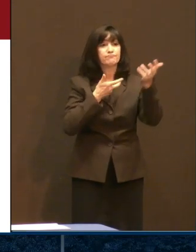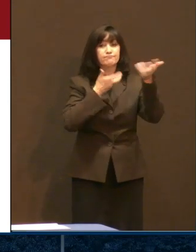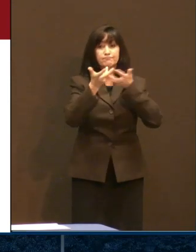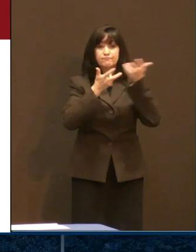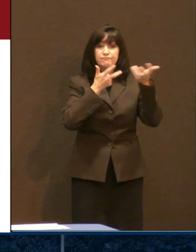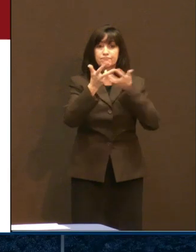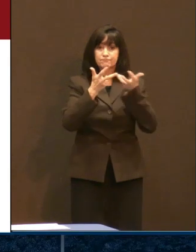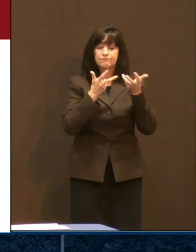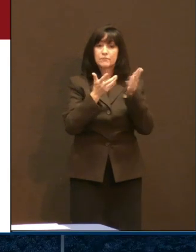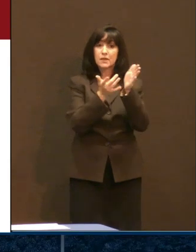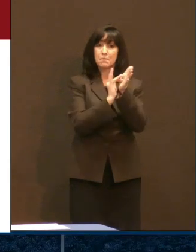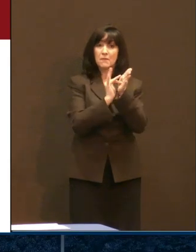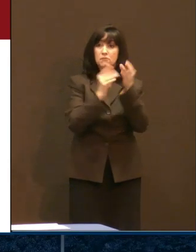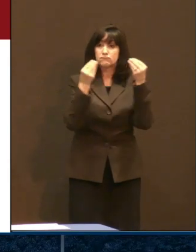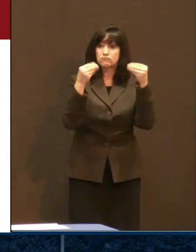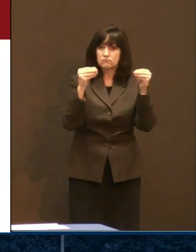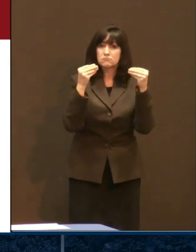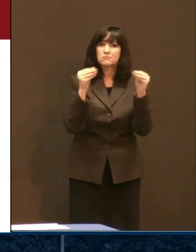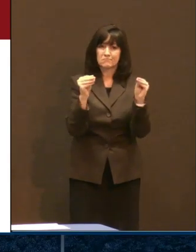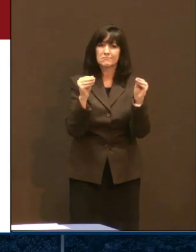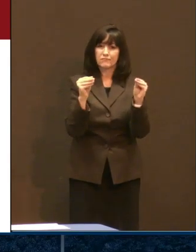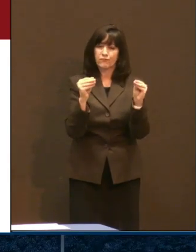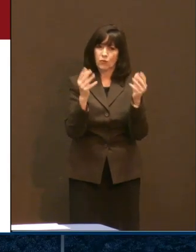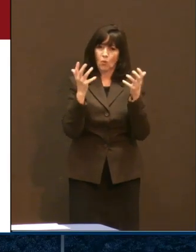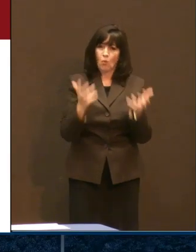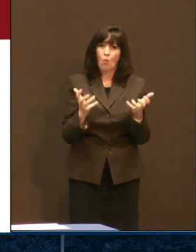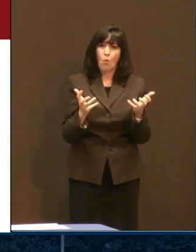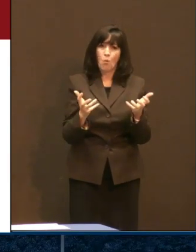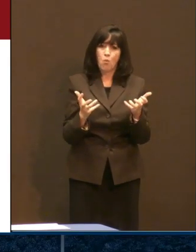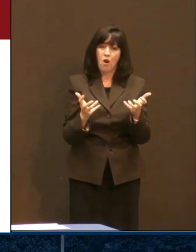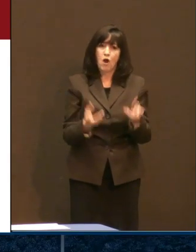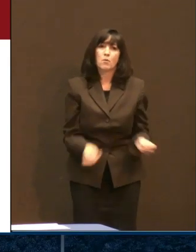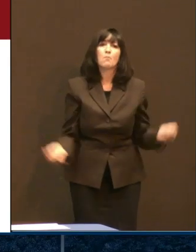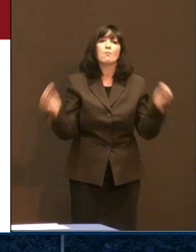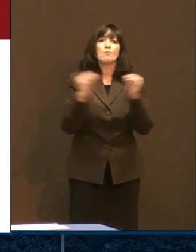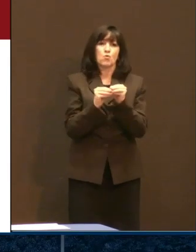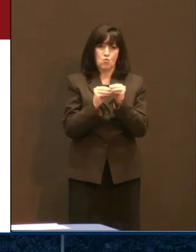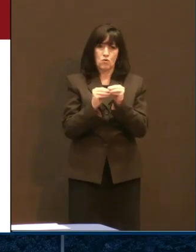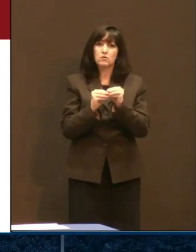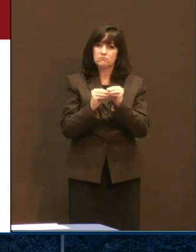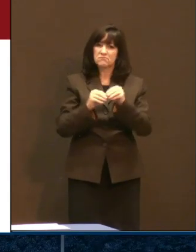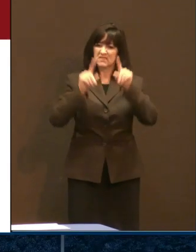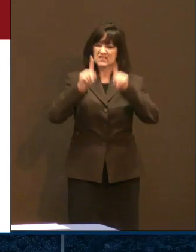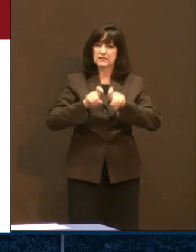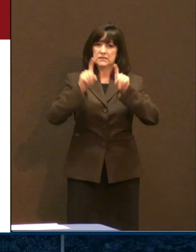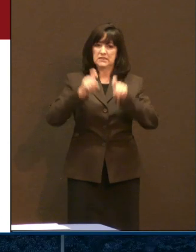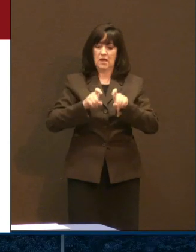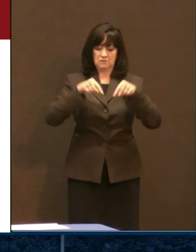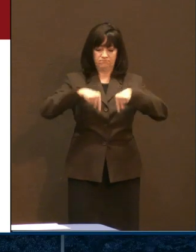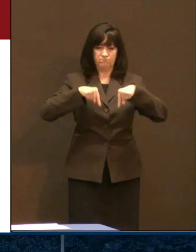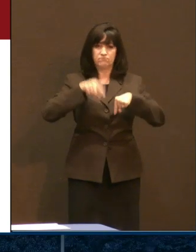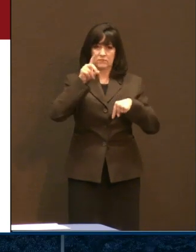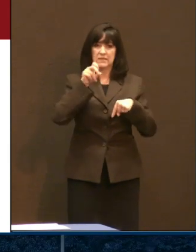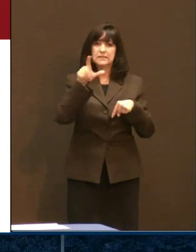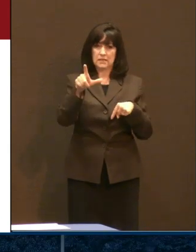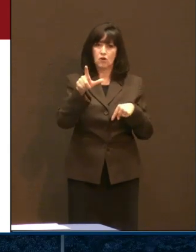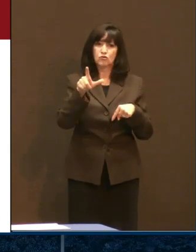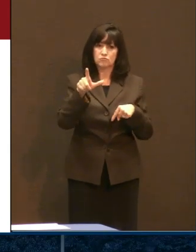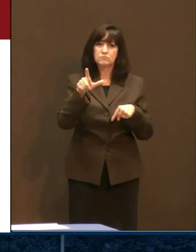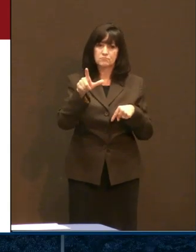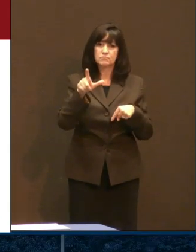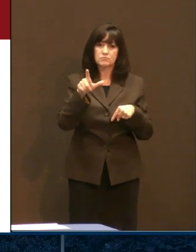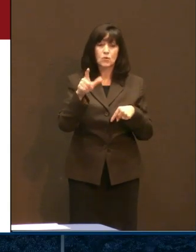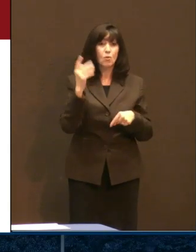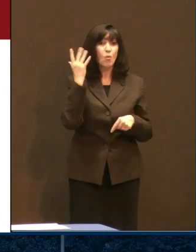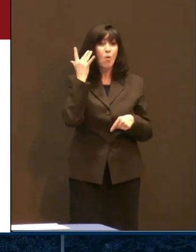other partners to really ramp up testing in our state. Really, to safely